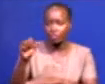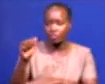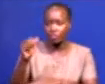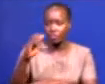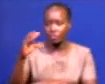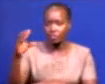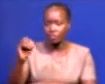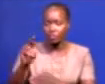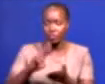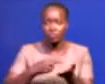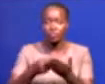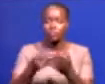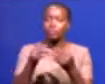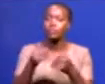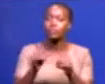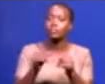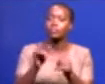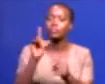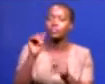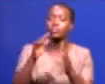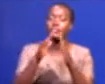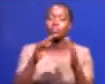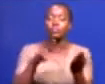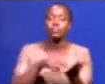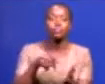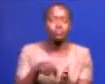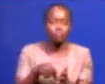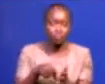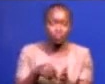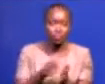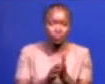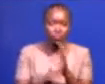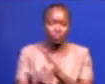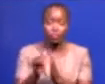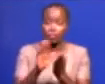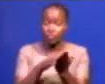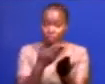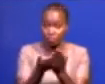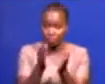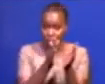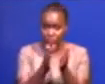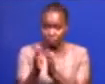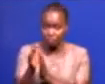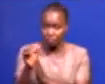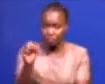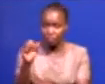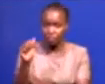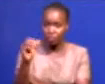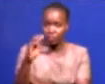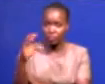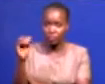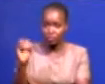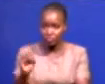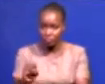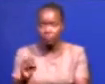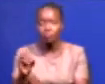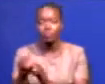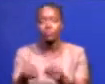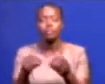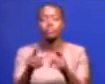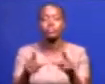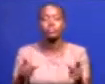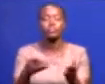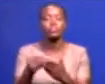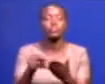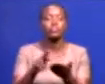resources in actualizing affordable housing projects. Under a proposed plan, Saccos will avail land and